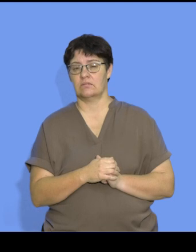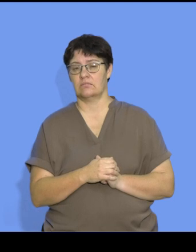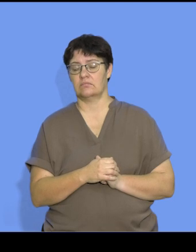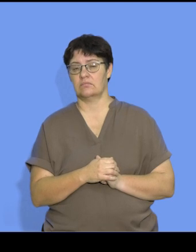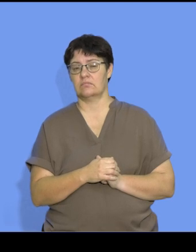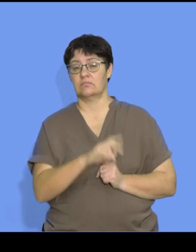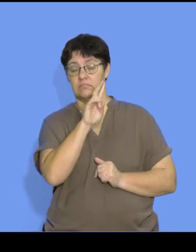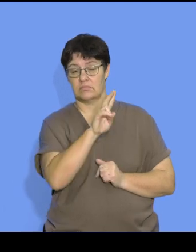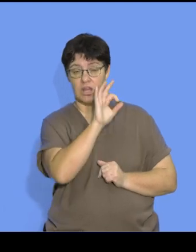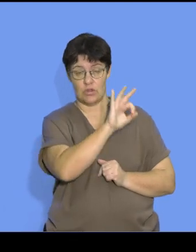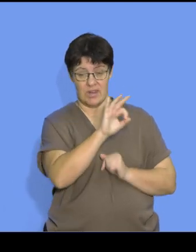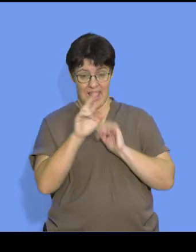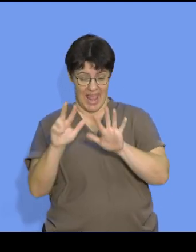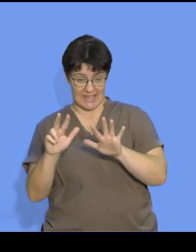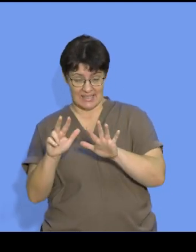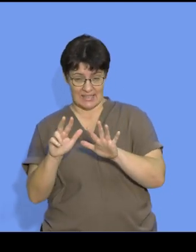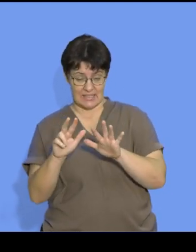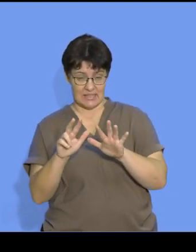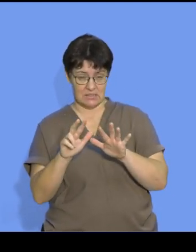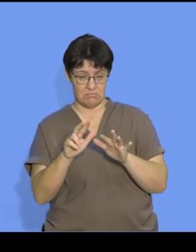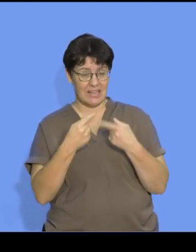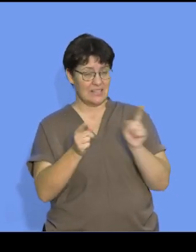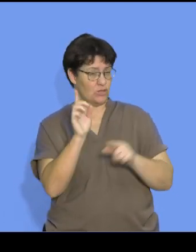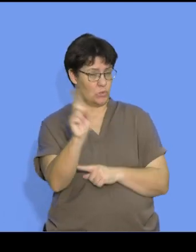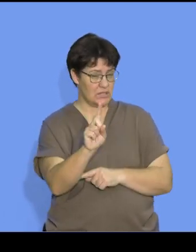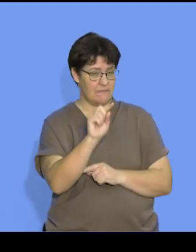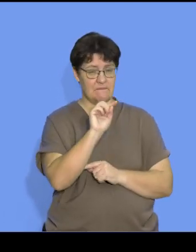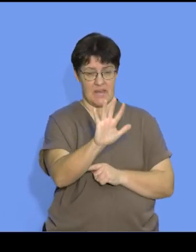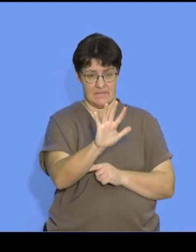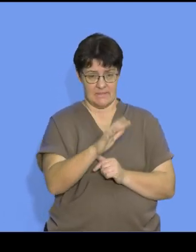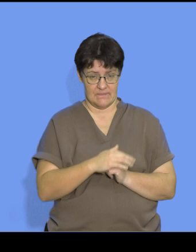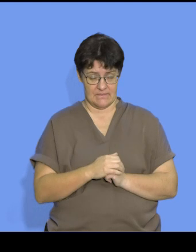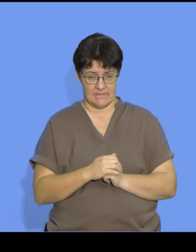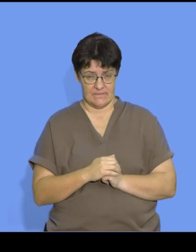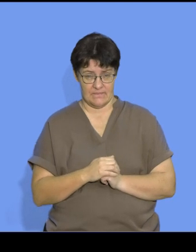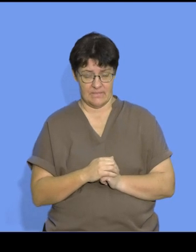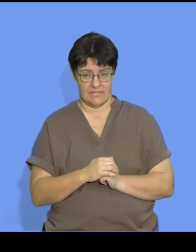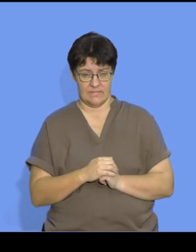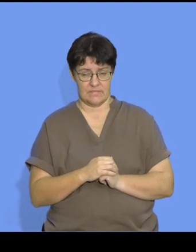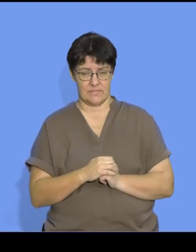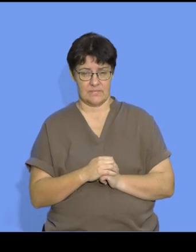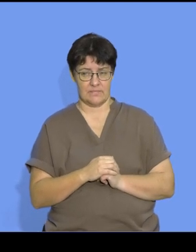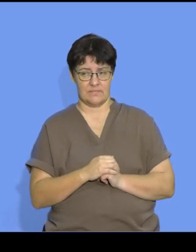If I look between 3 and 8, I can actually see that I added 5.